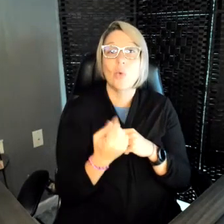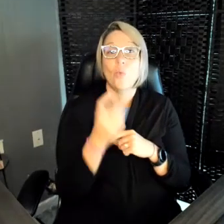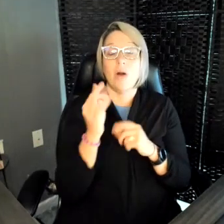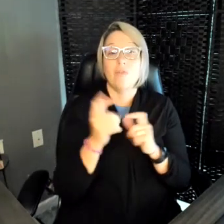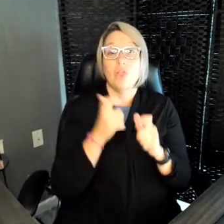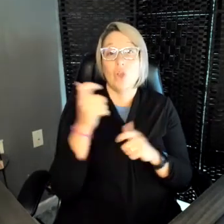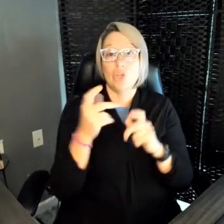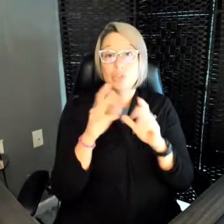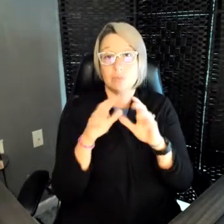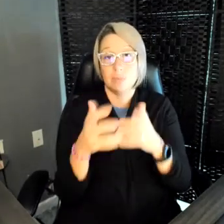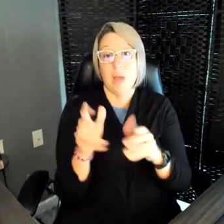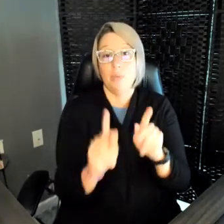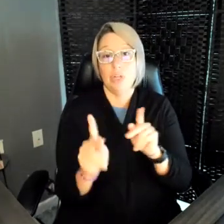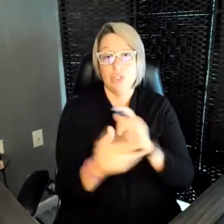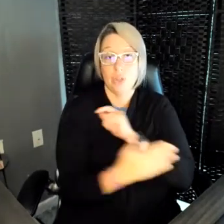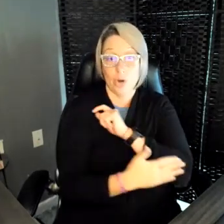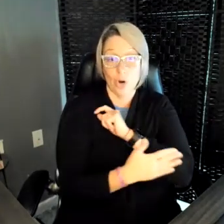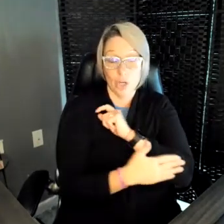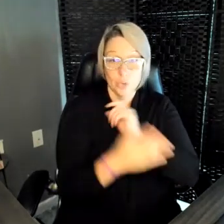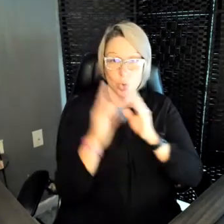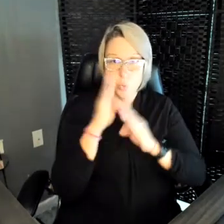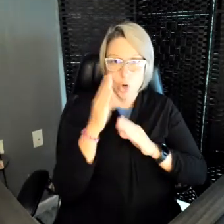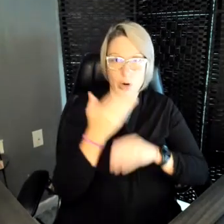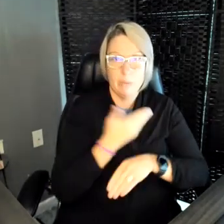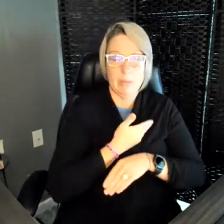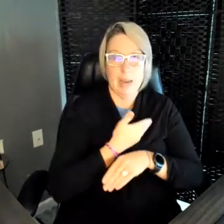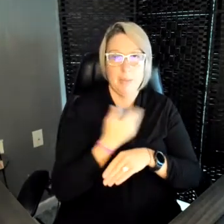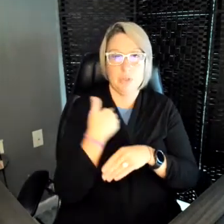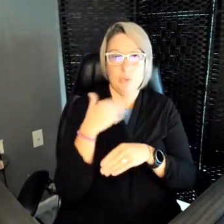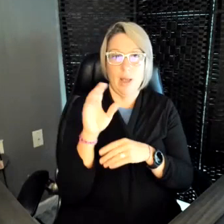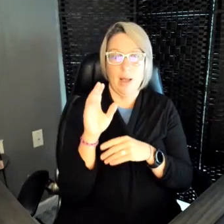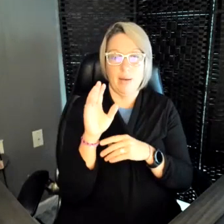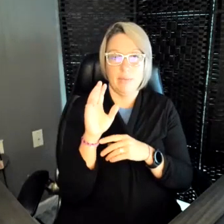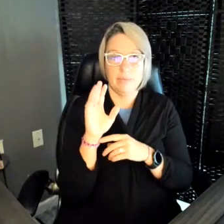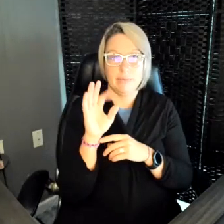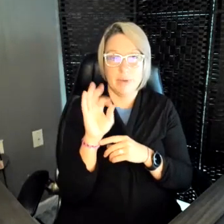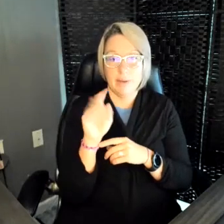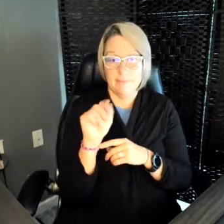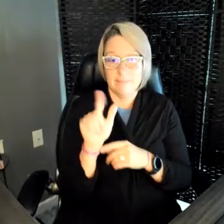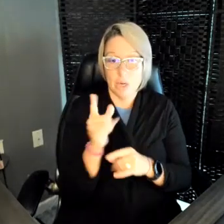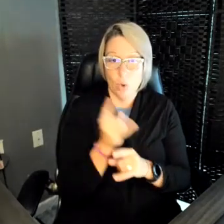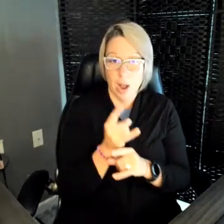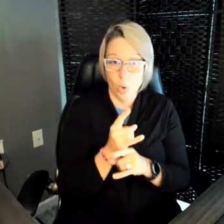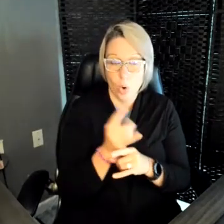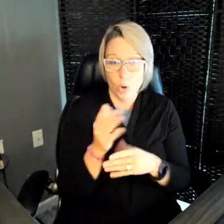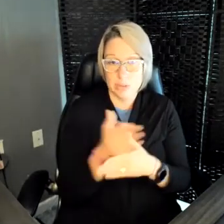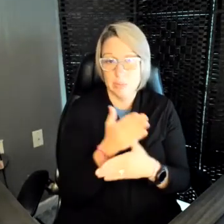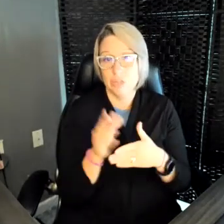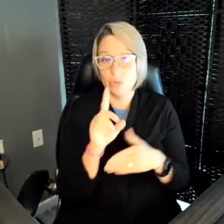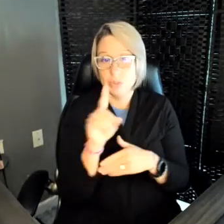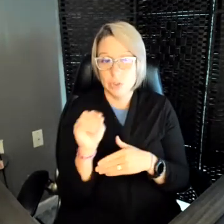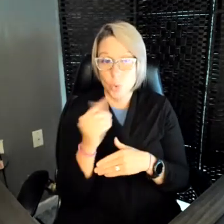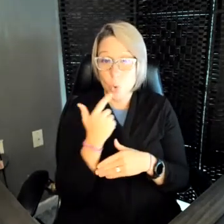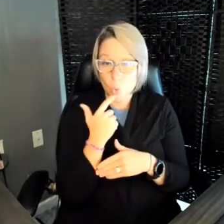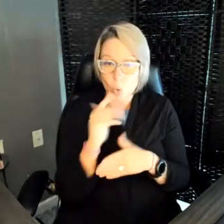that we worry about right now for babies who have fetal alcohol spectrum disorder are college-age students.